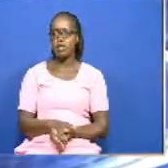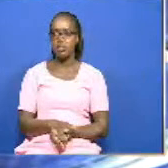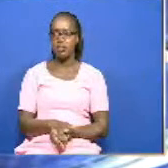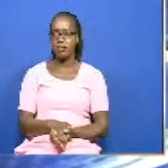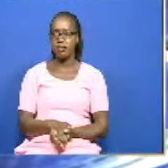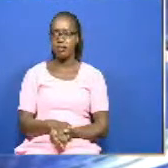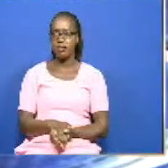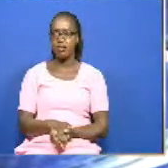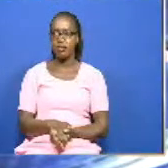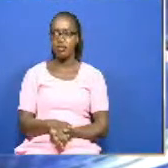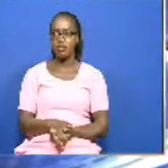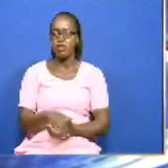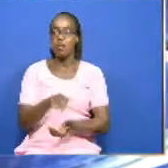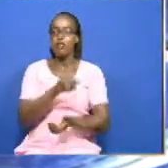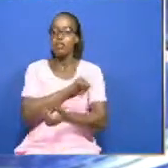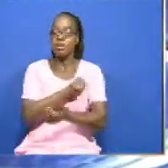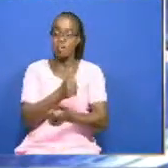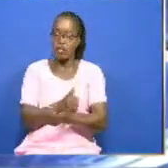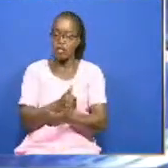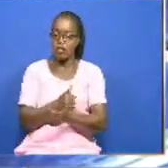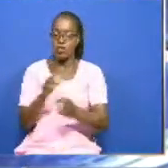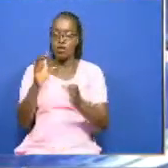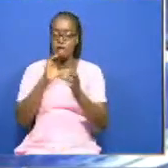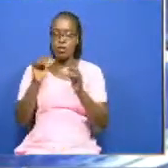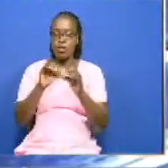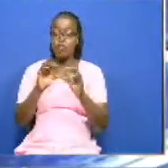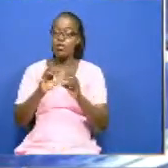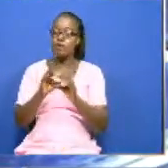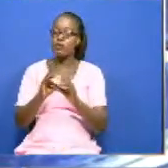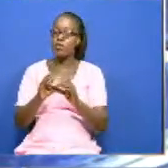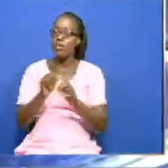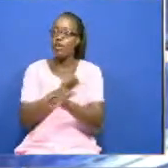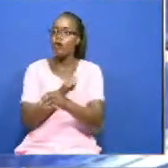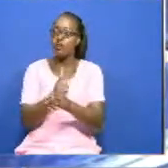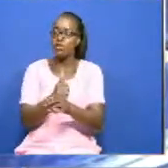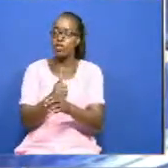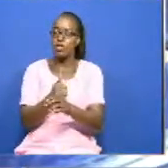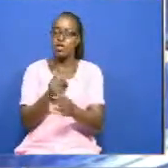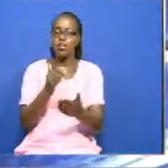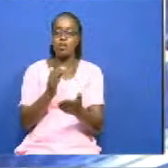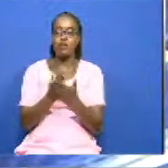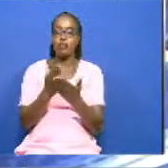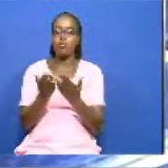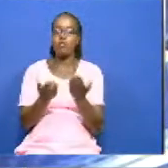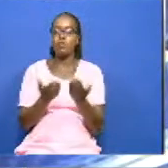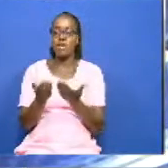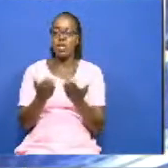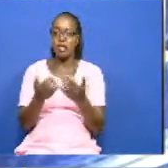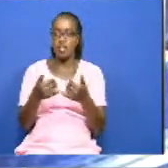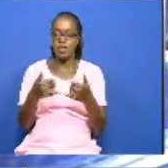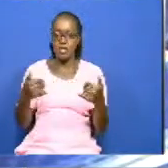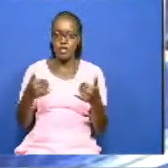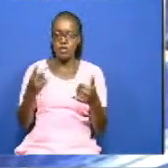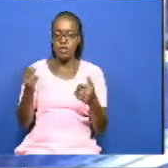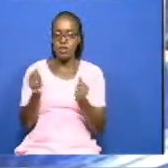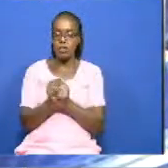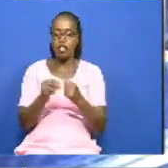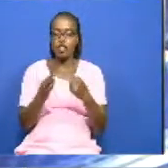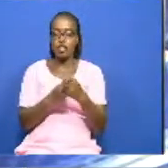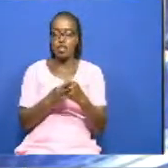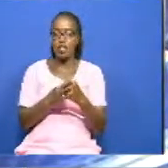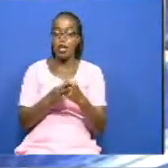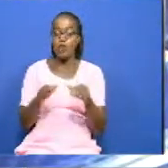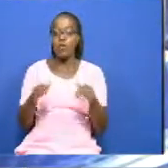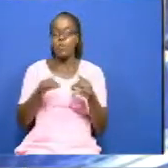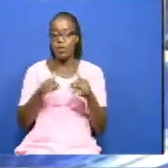The Nigerian Communications Commission has considered lifting the suspended spectrum trading guidelines 2018 pending conclusion of